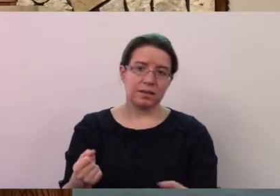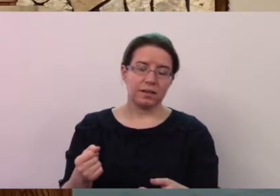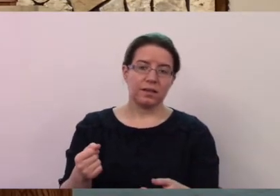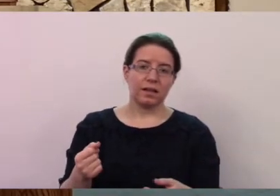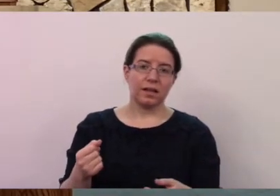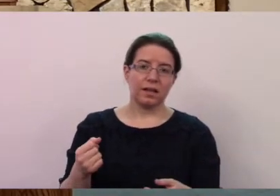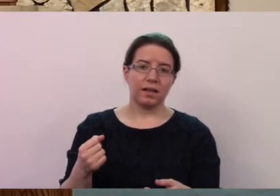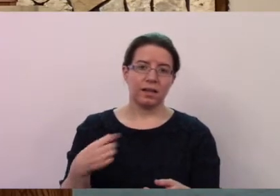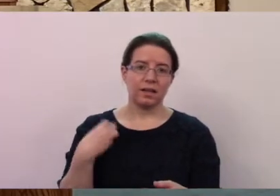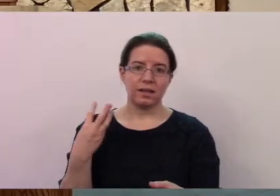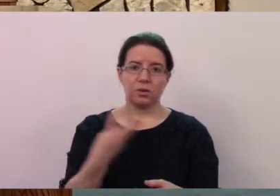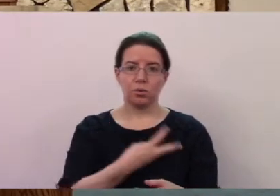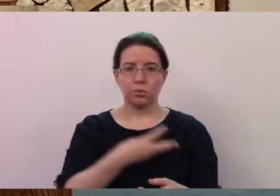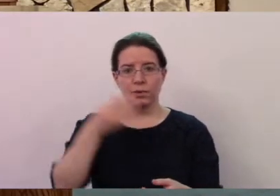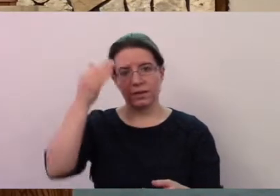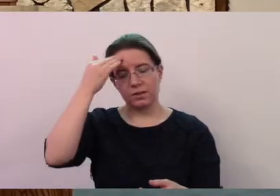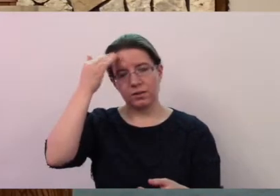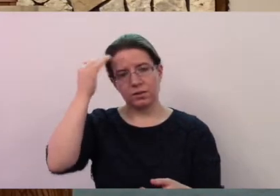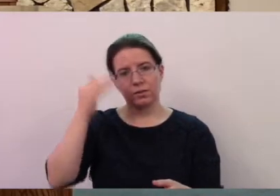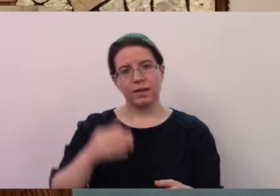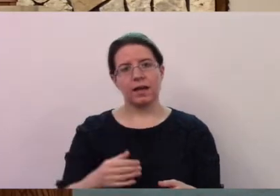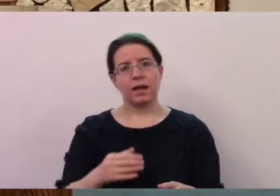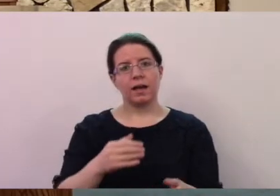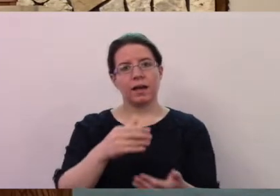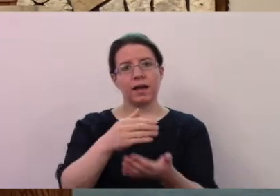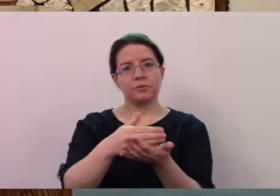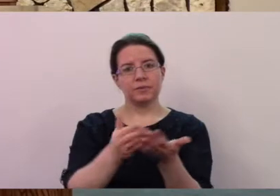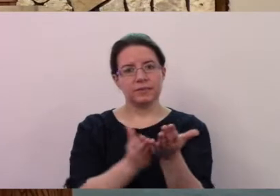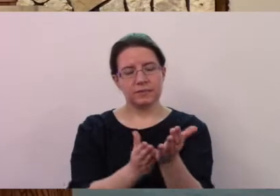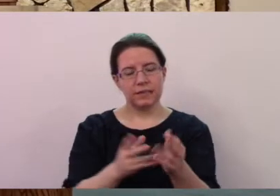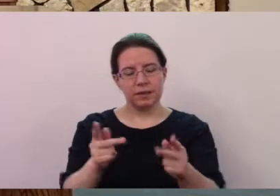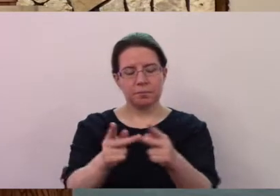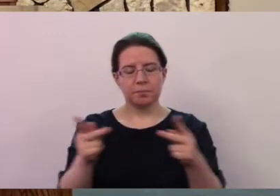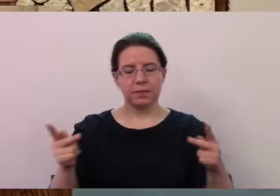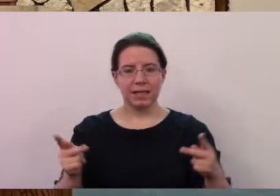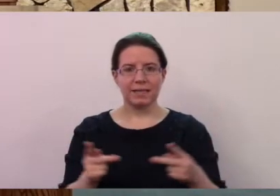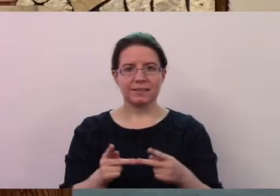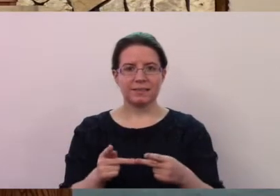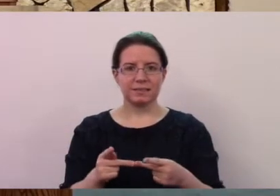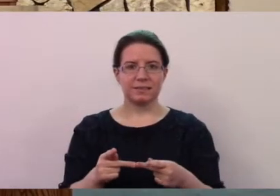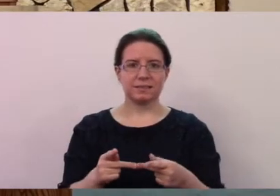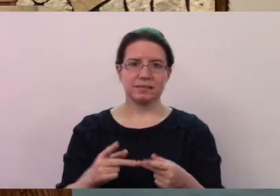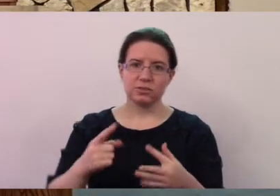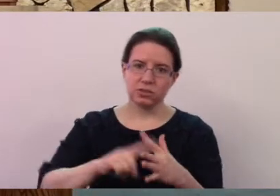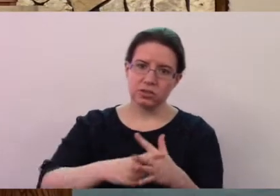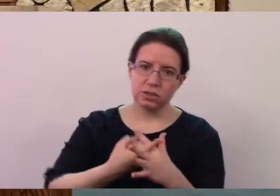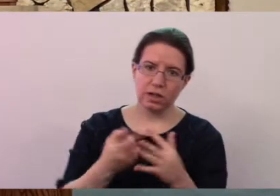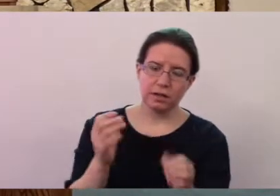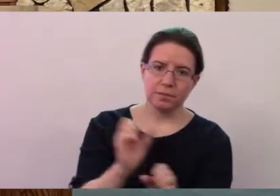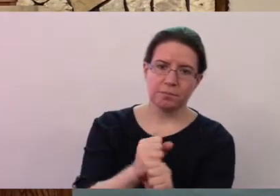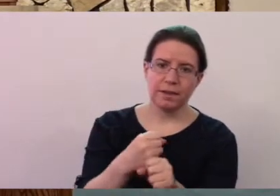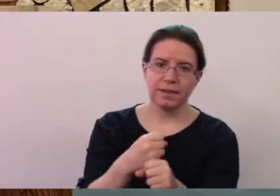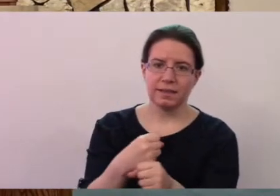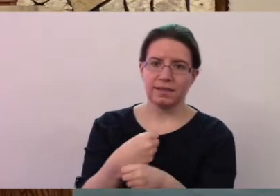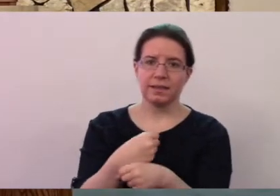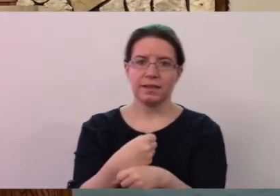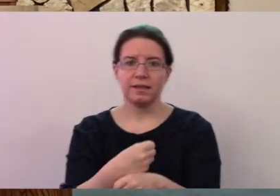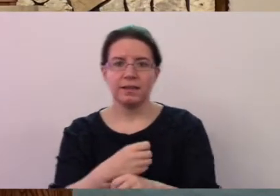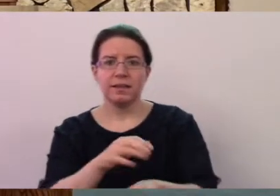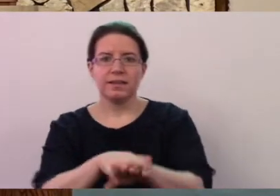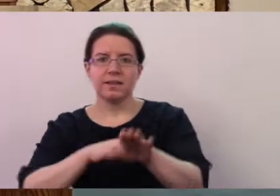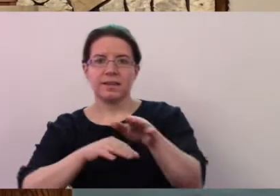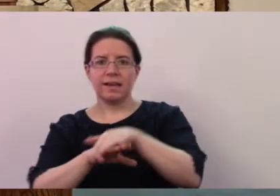sanitizer. But Jesus can take a filthy drunk and make him a clean saint. Thank you, Lord. Hallelujah.